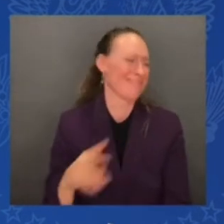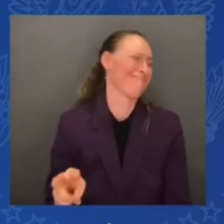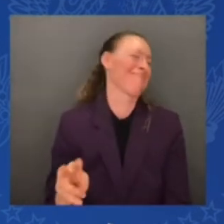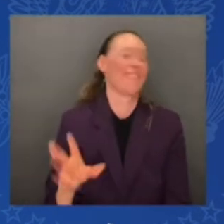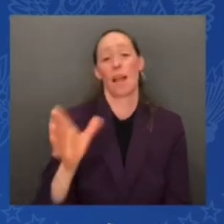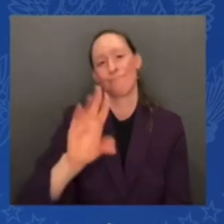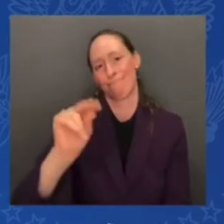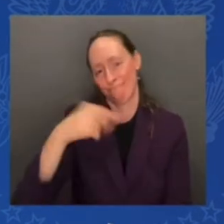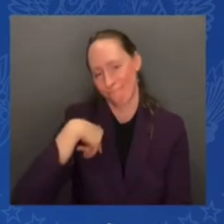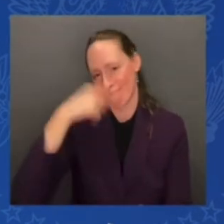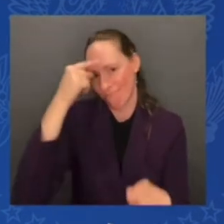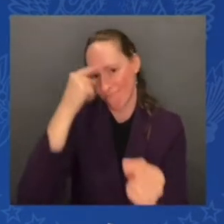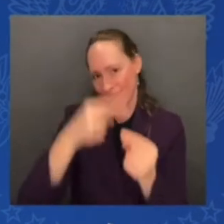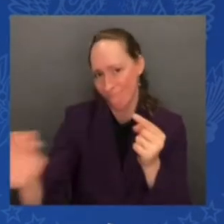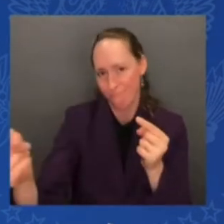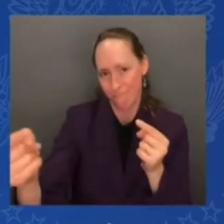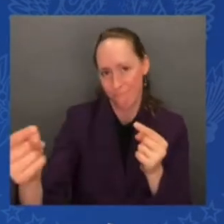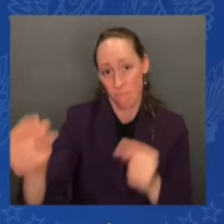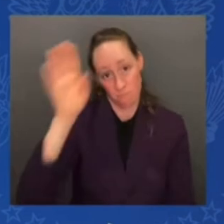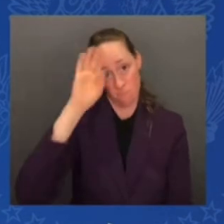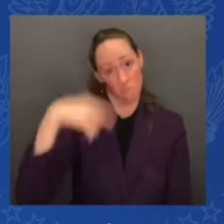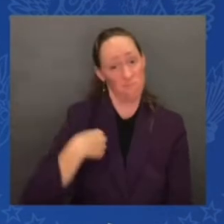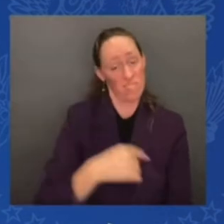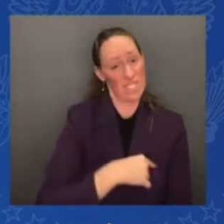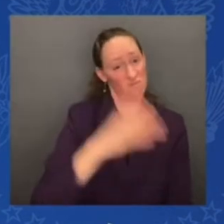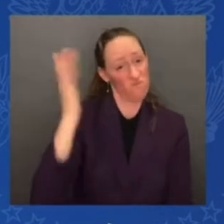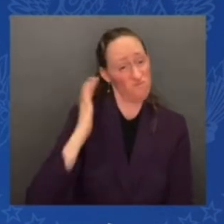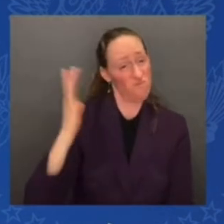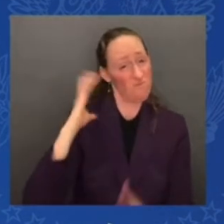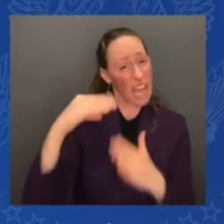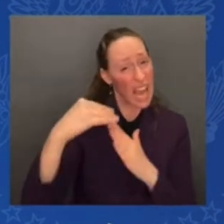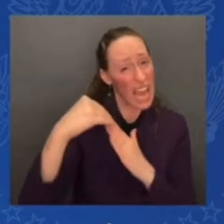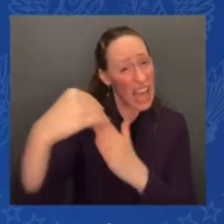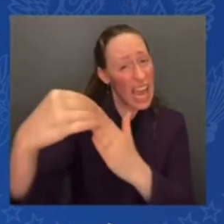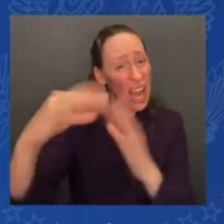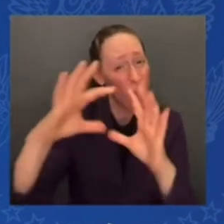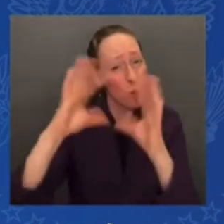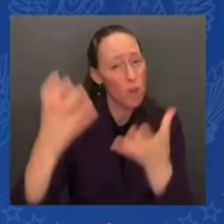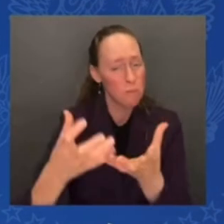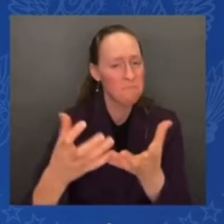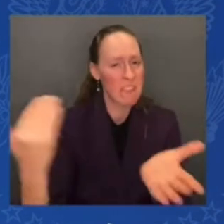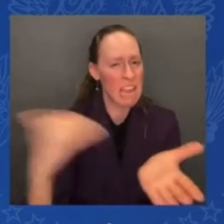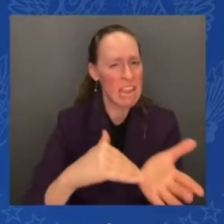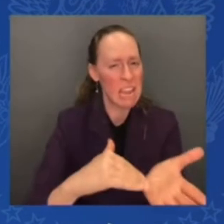manufacturing. We're going to do it again. I can honestly say